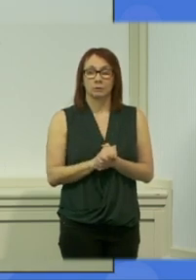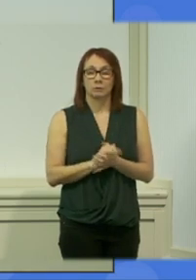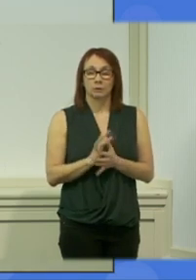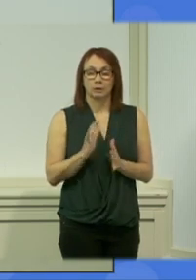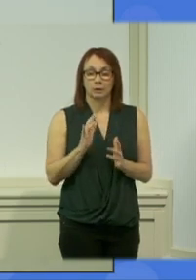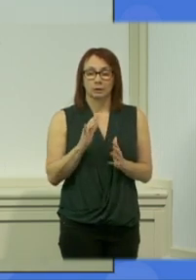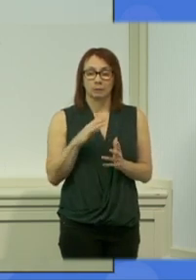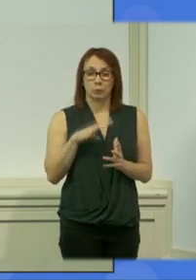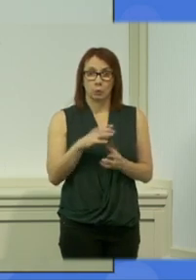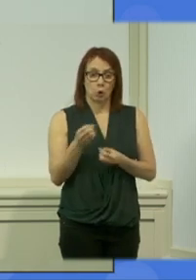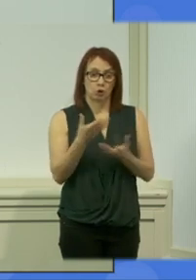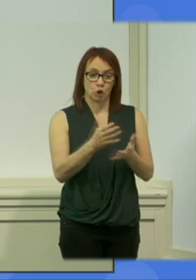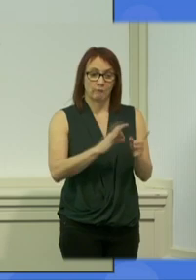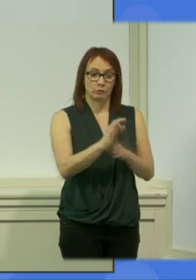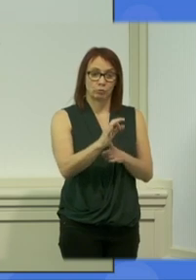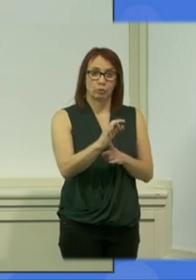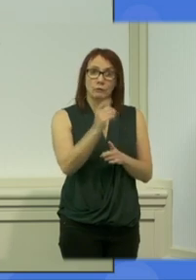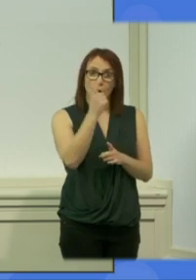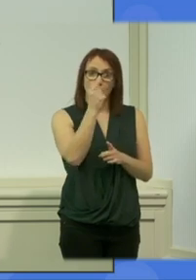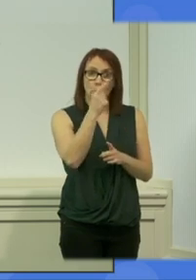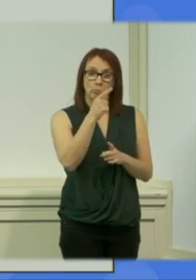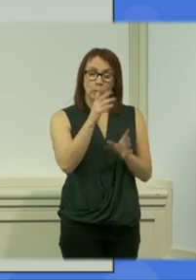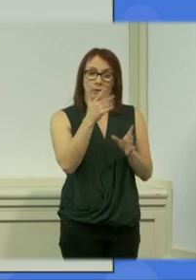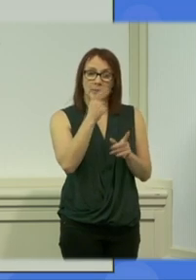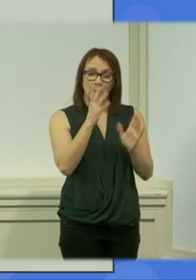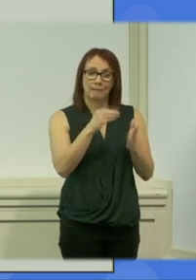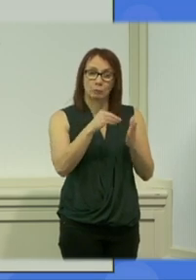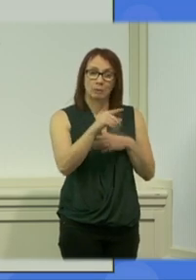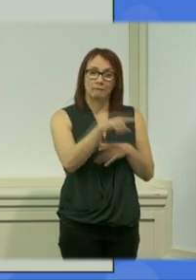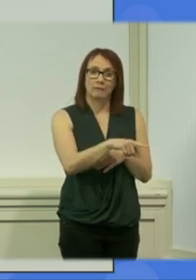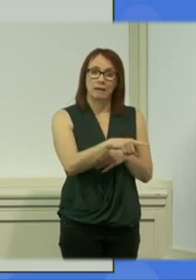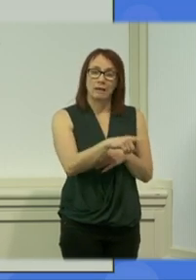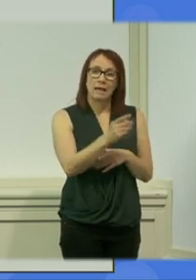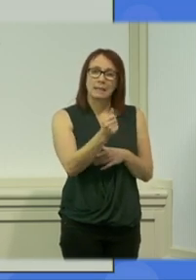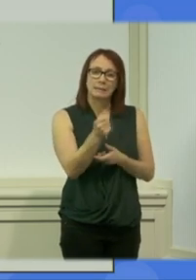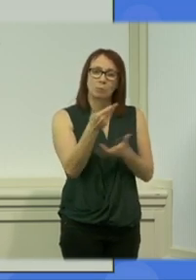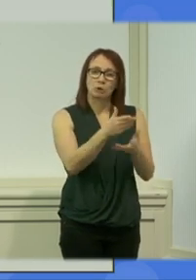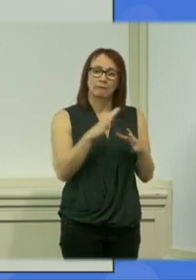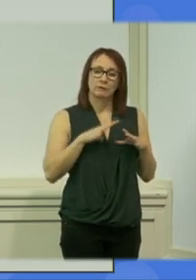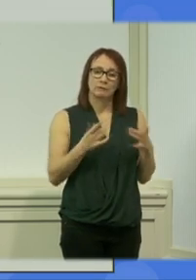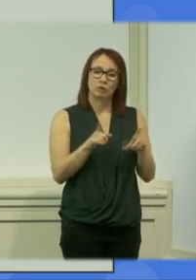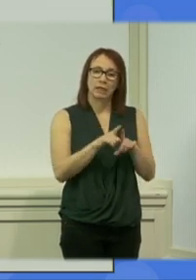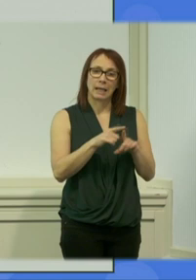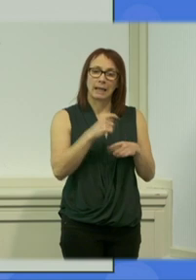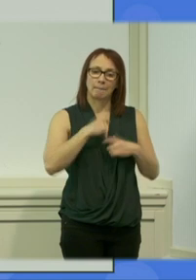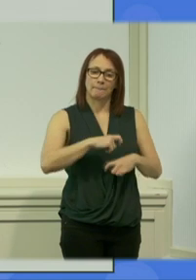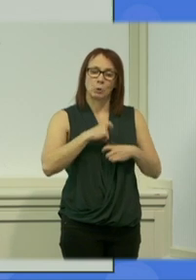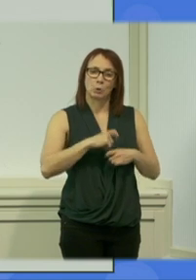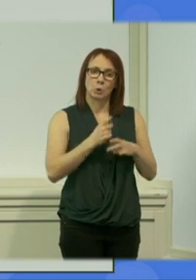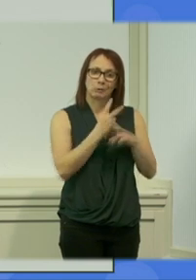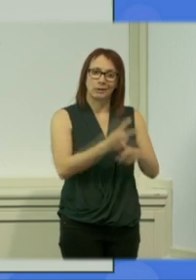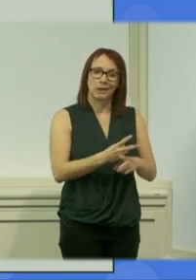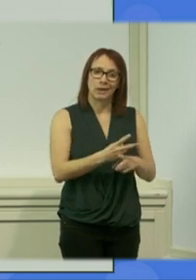take up services, then you can charge for those services. And things that Scotland gets free include free personal care,